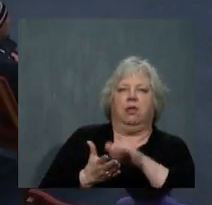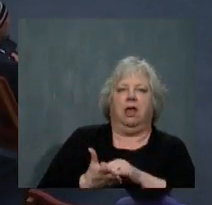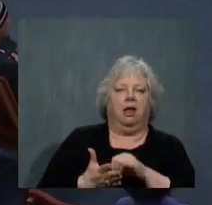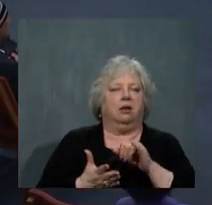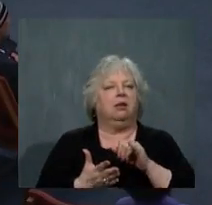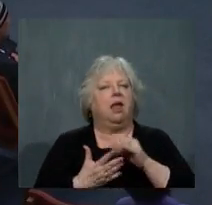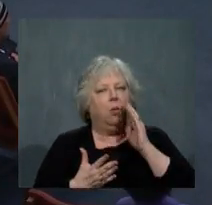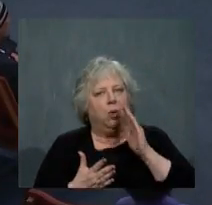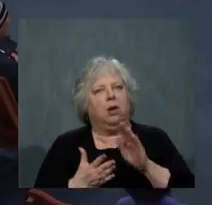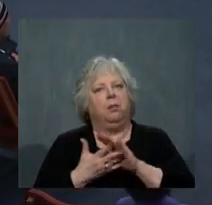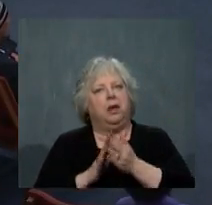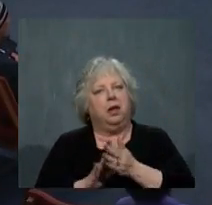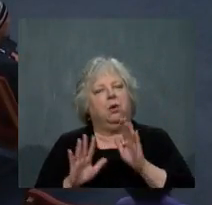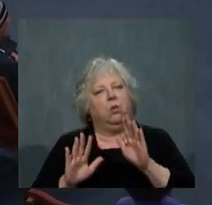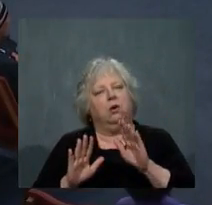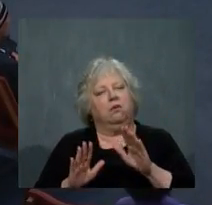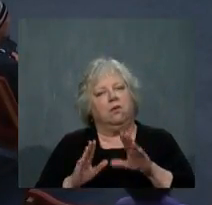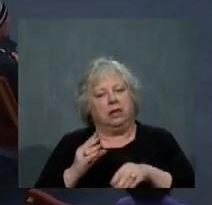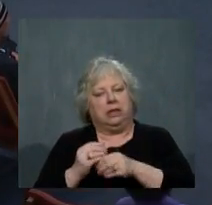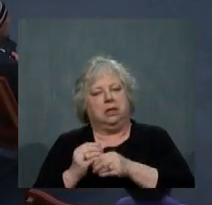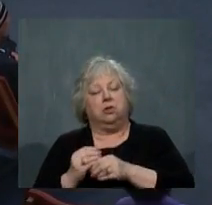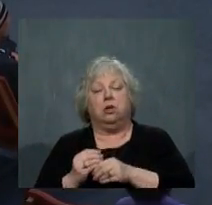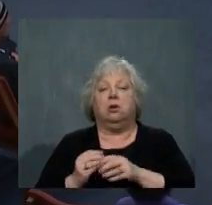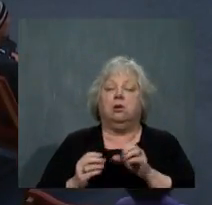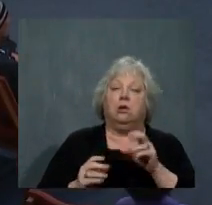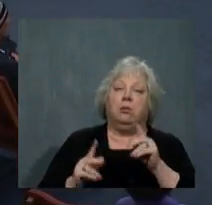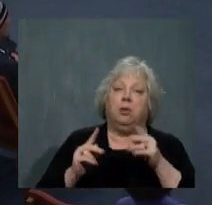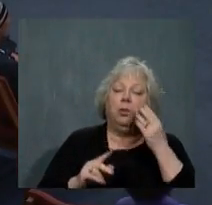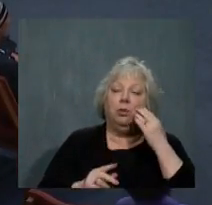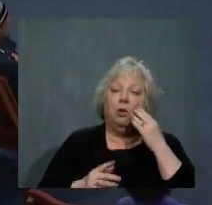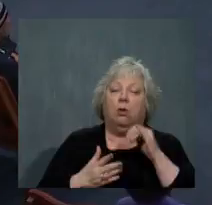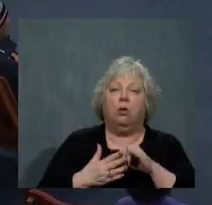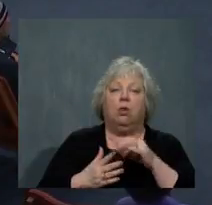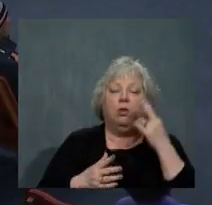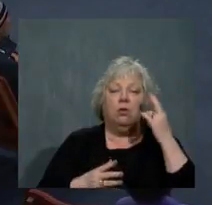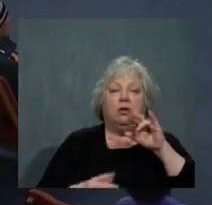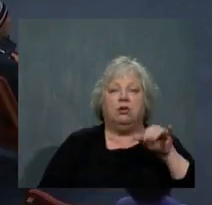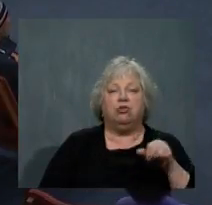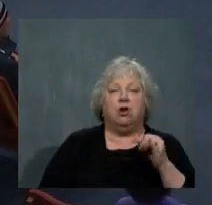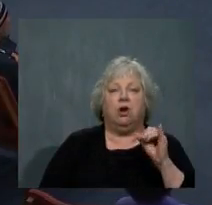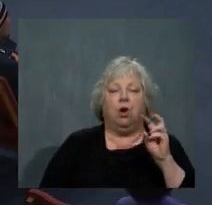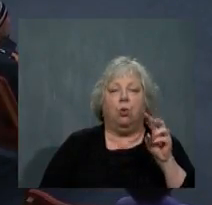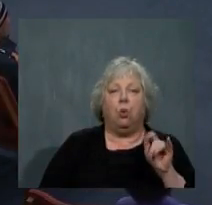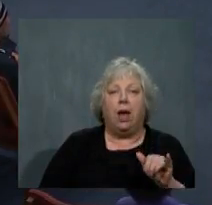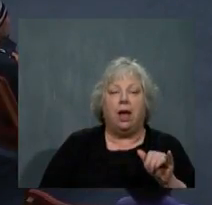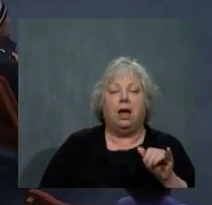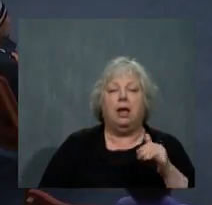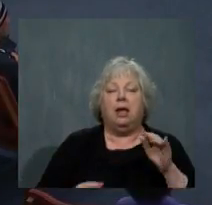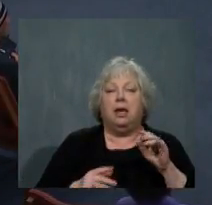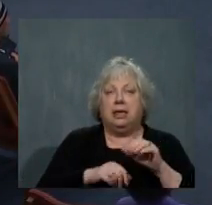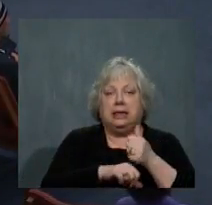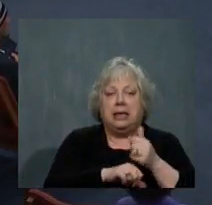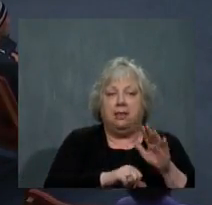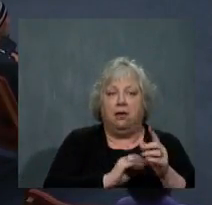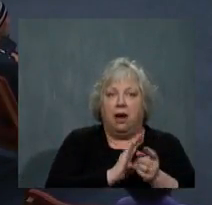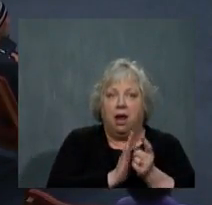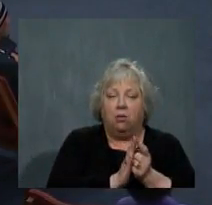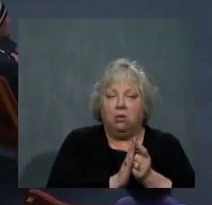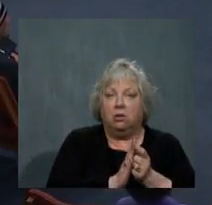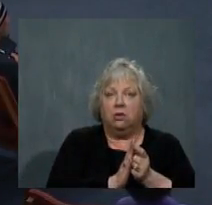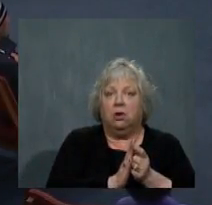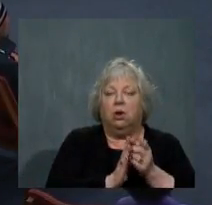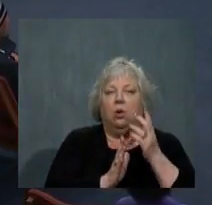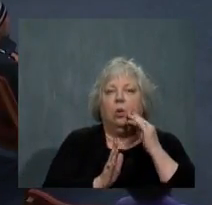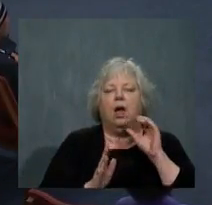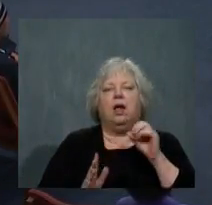will be a wonderful addition. Just so everybody knows, the reason why Jericho Way has the hours that it does really is dictated to